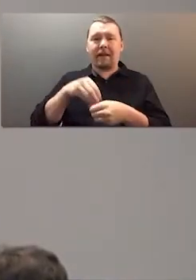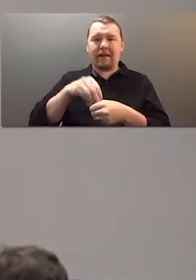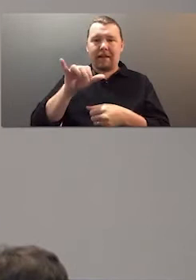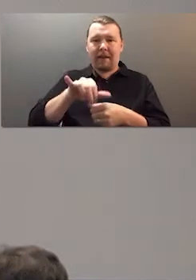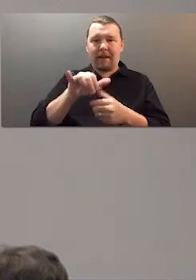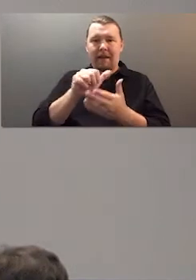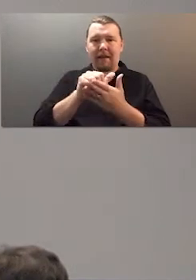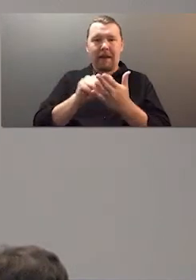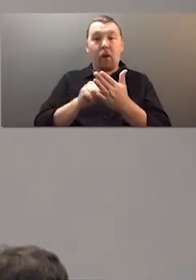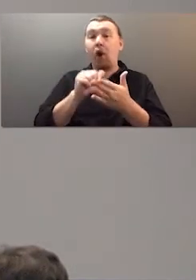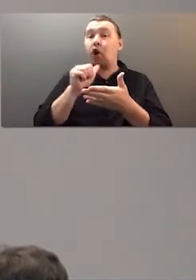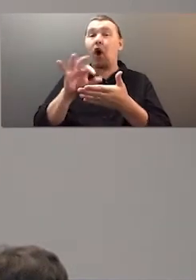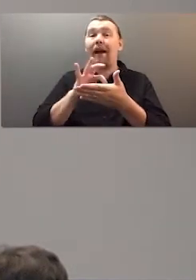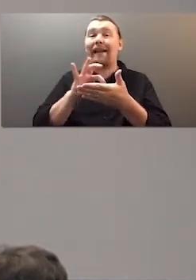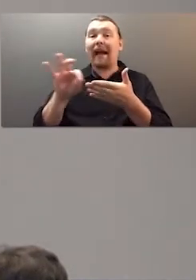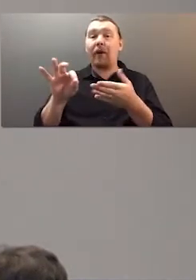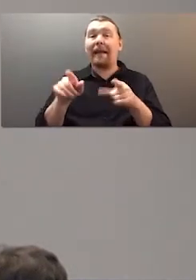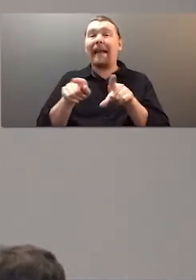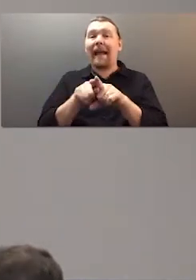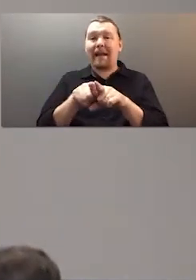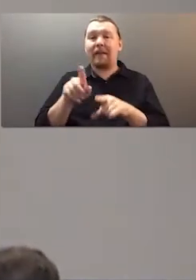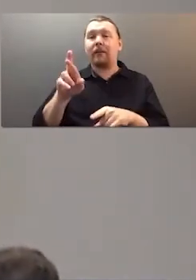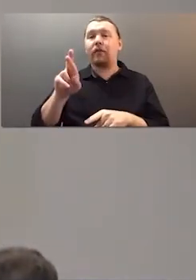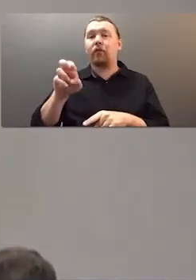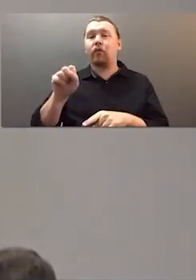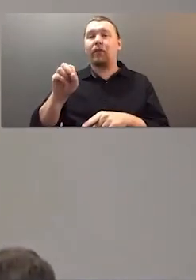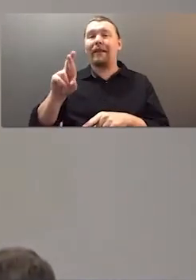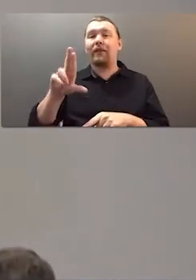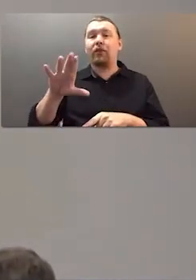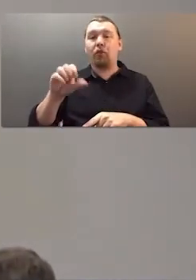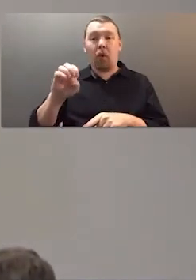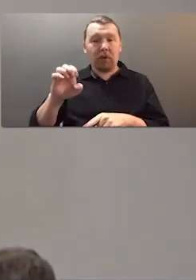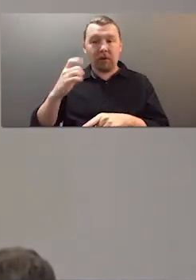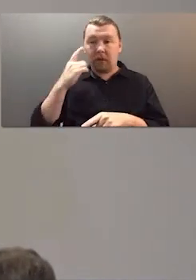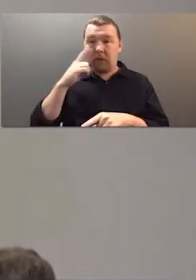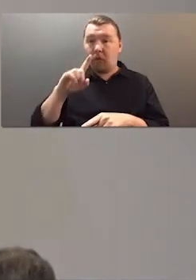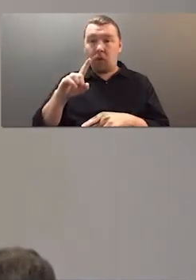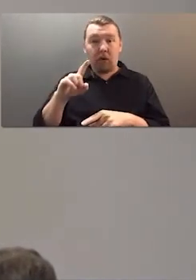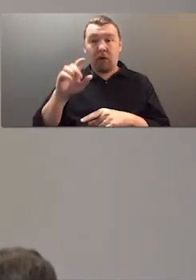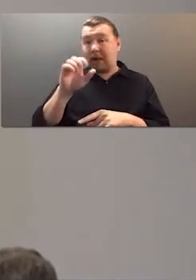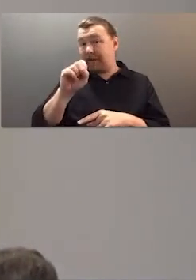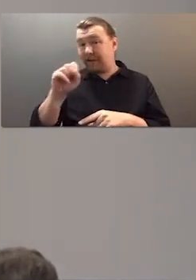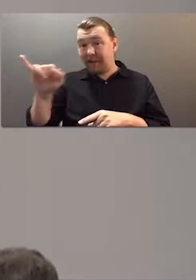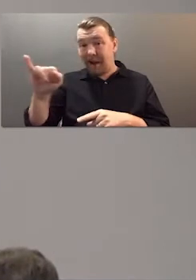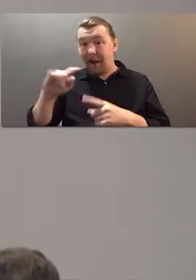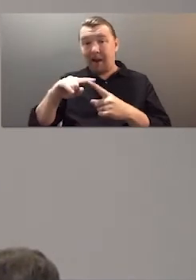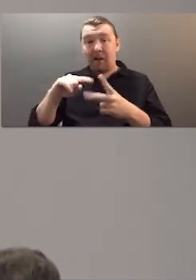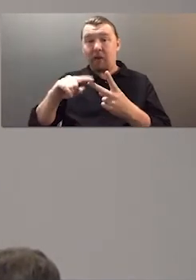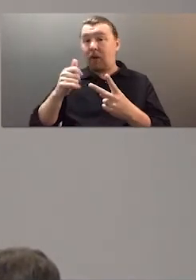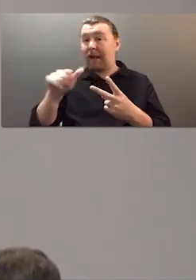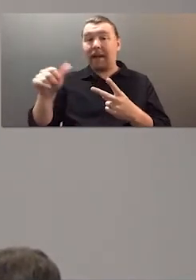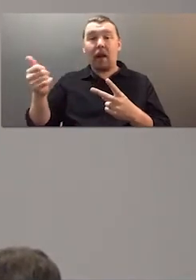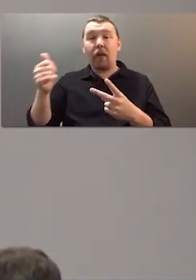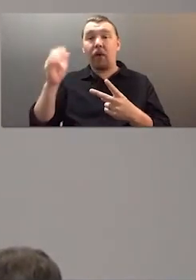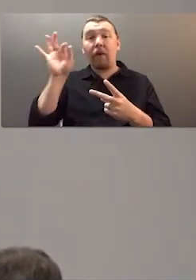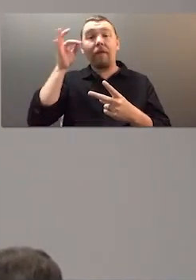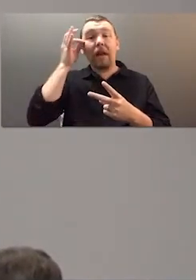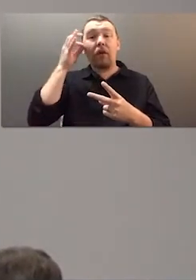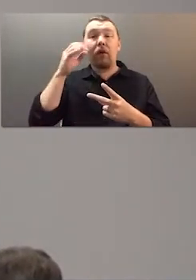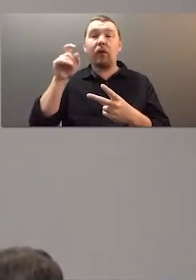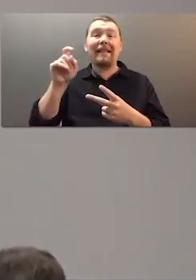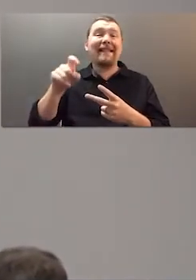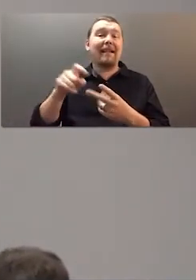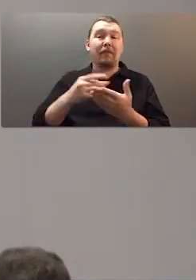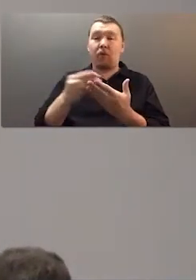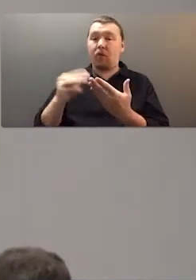account do not count as a resource for Medicaid or SSI or any other federally means-tested programs. There are some